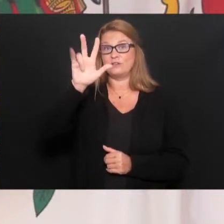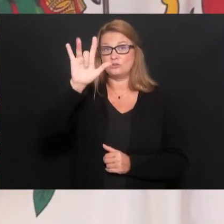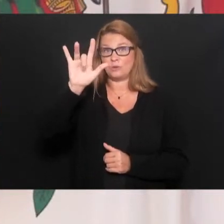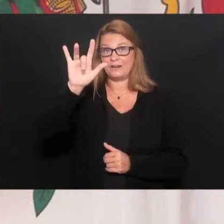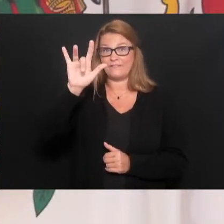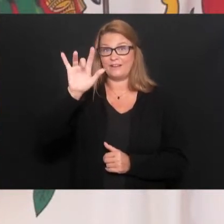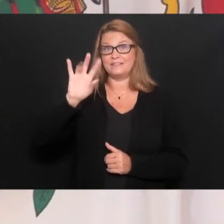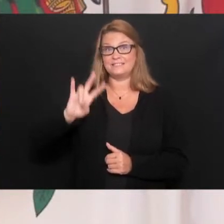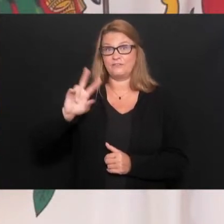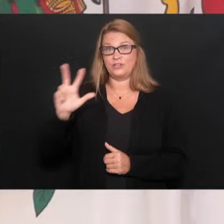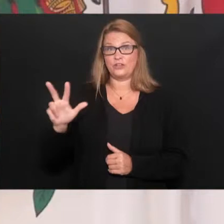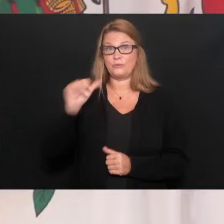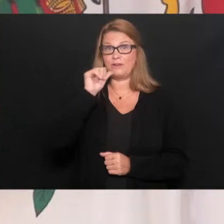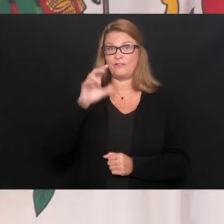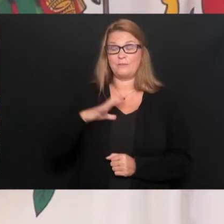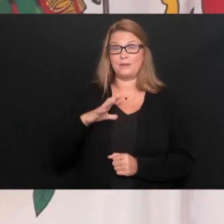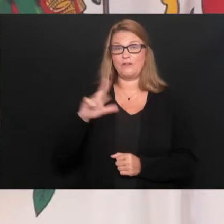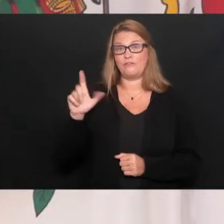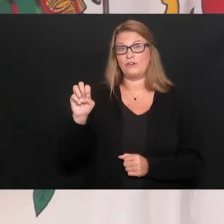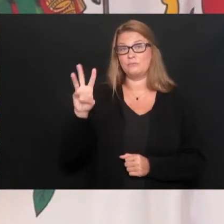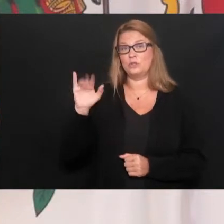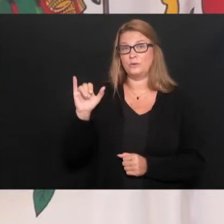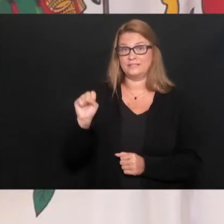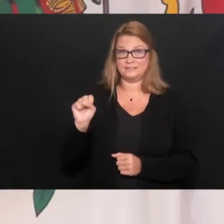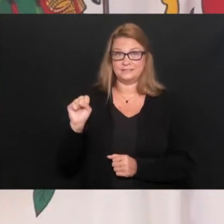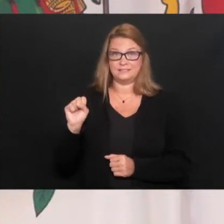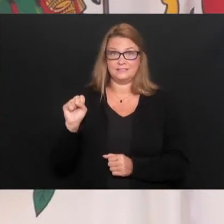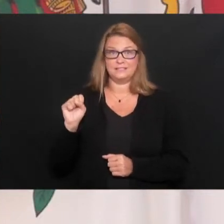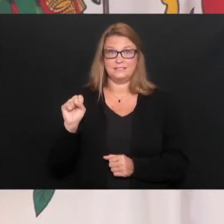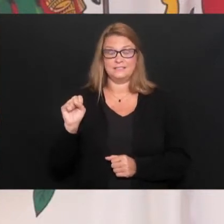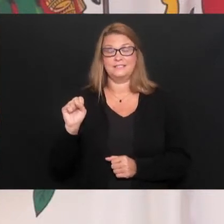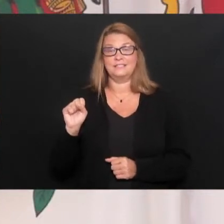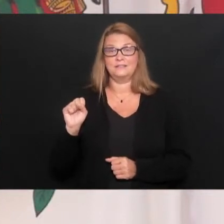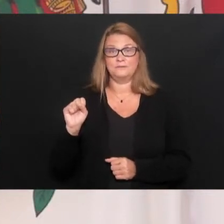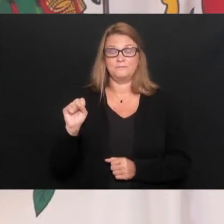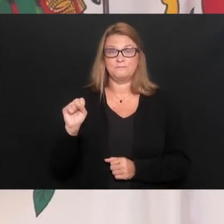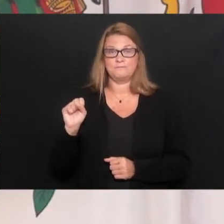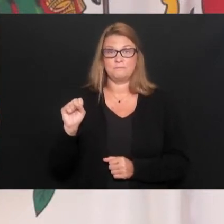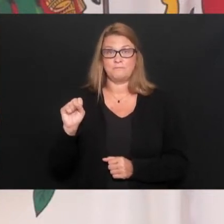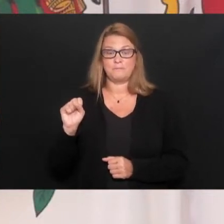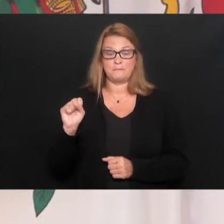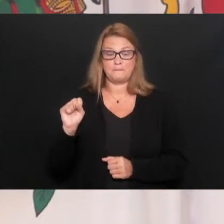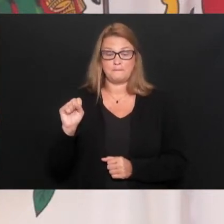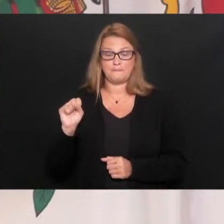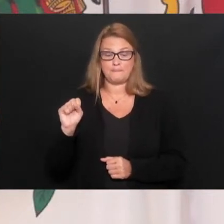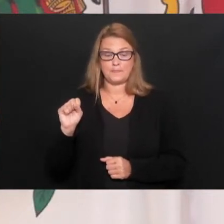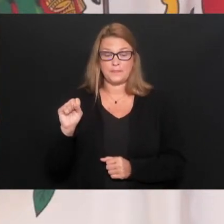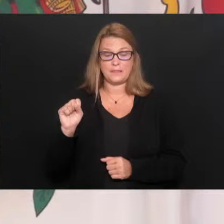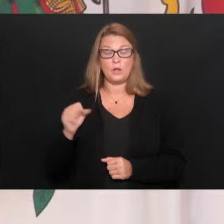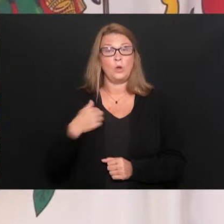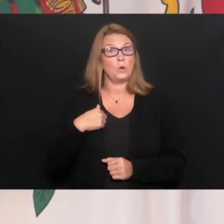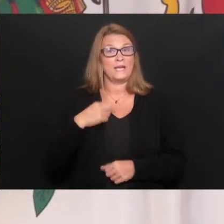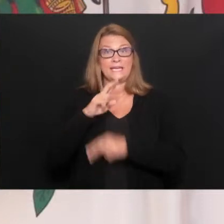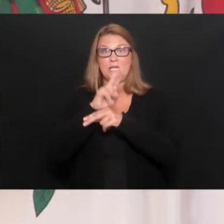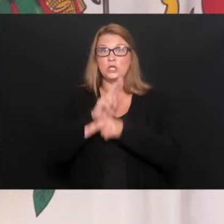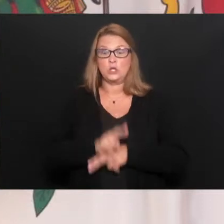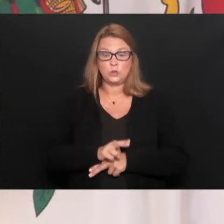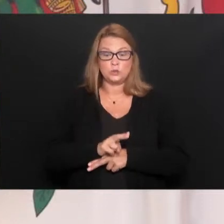a 73-year-old female from Lewis County. Now we get used, don't we? We get really used to